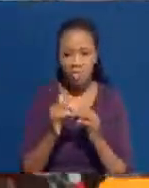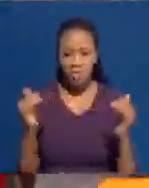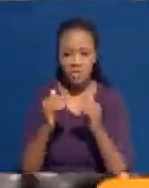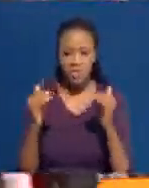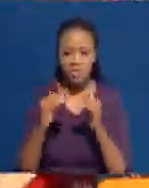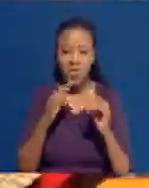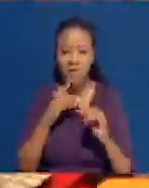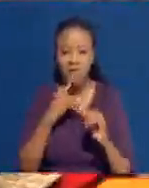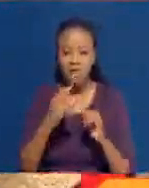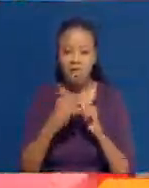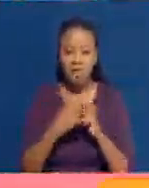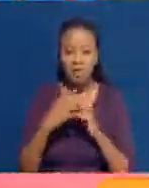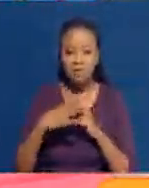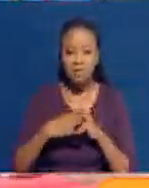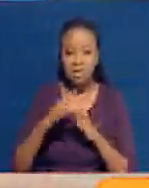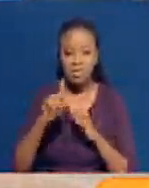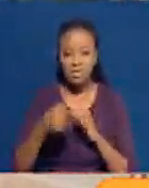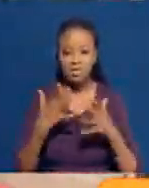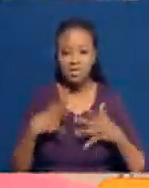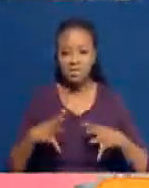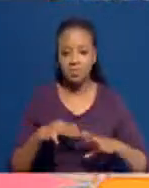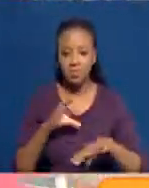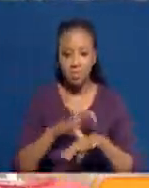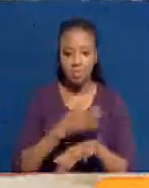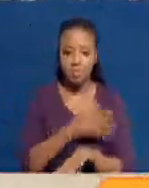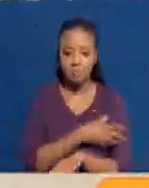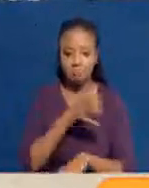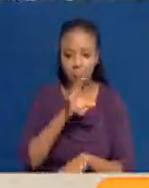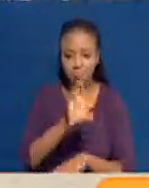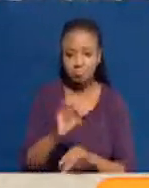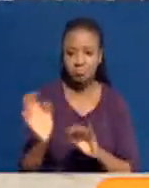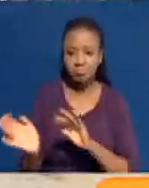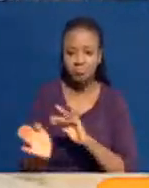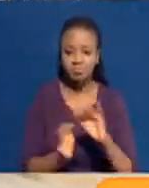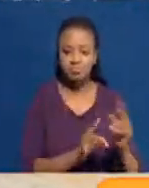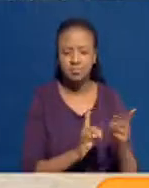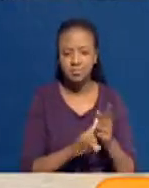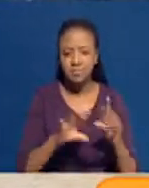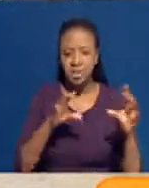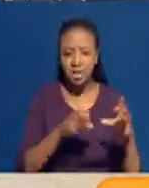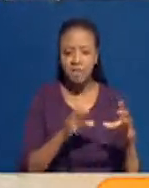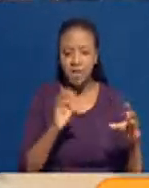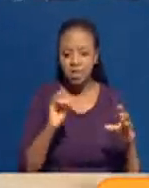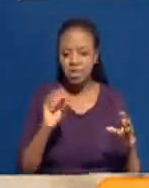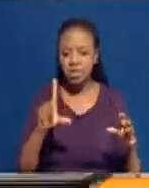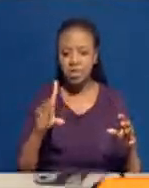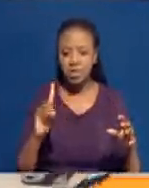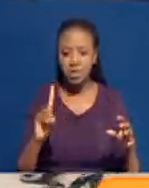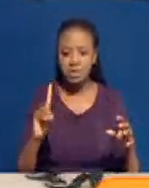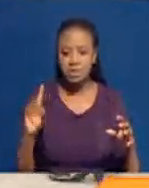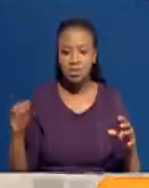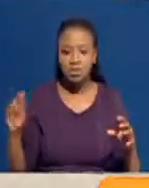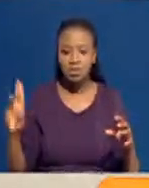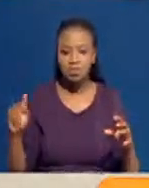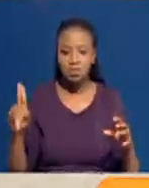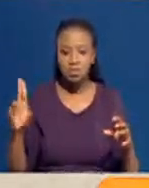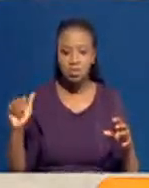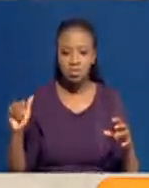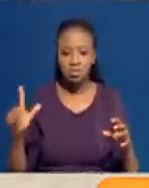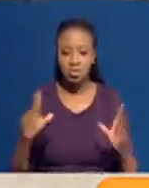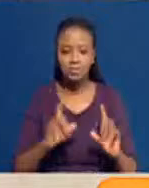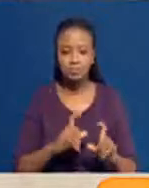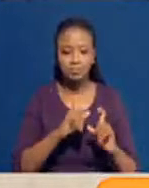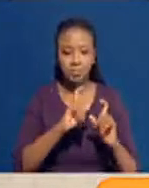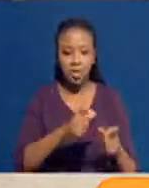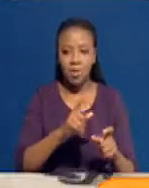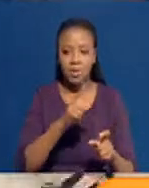189,000 people. Elsewhere, Old Mutual Kenya has awarded Anthony Karume as the overall and best intermediary of